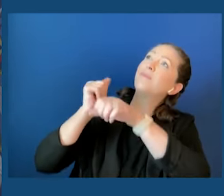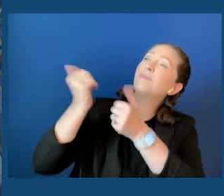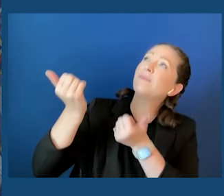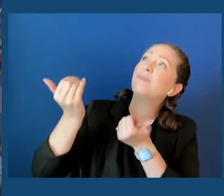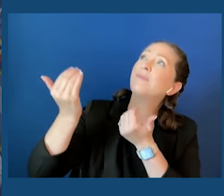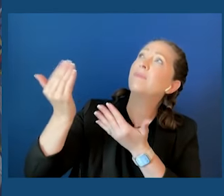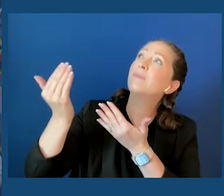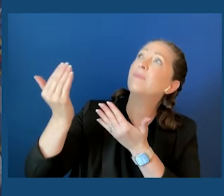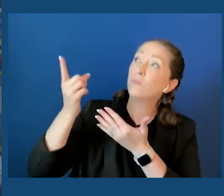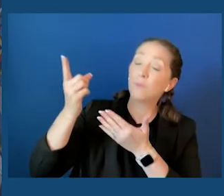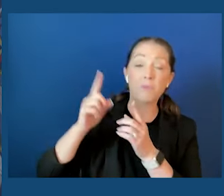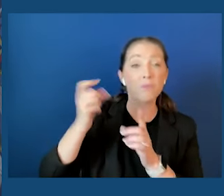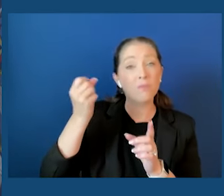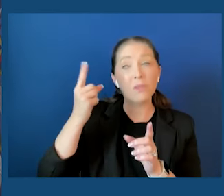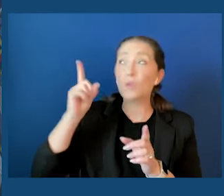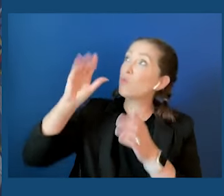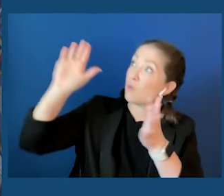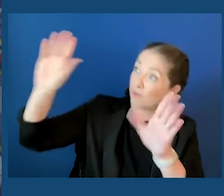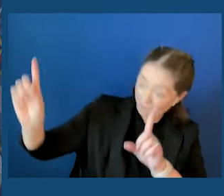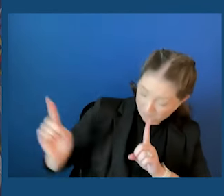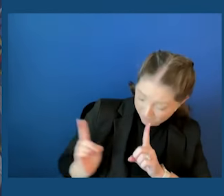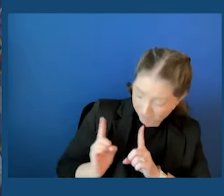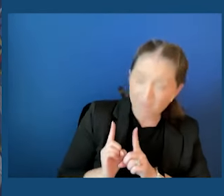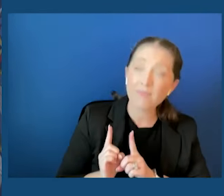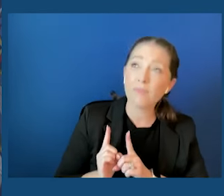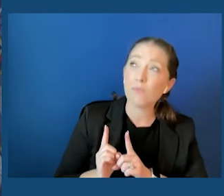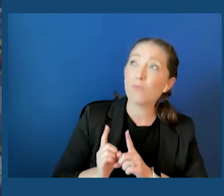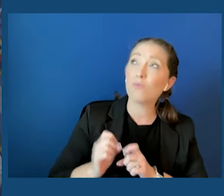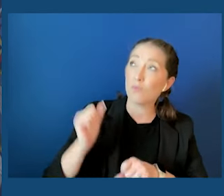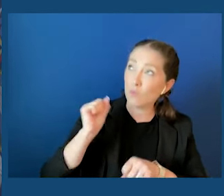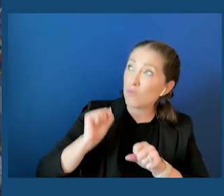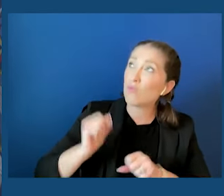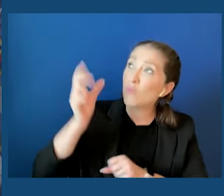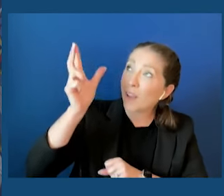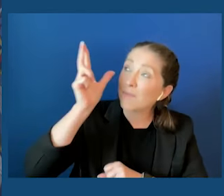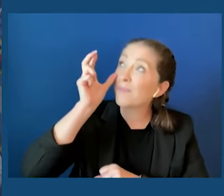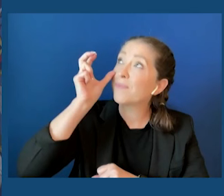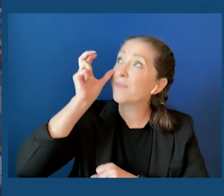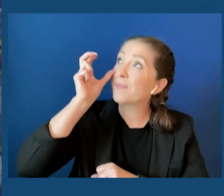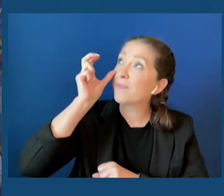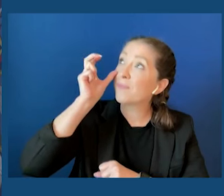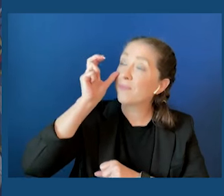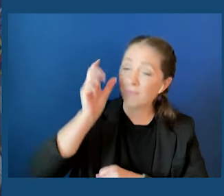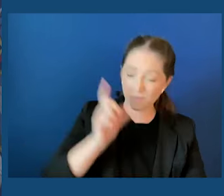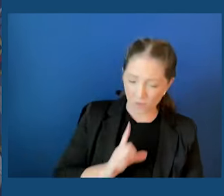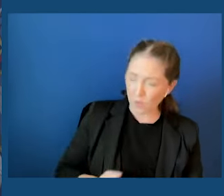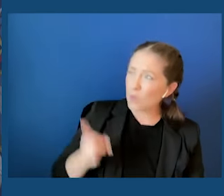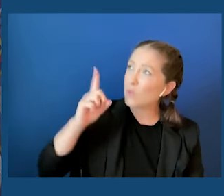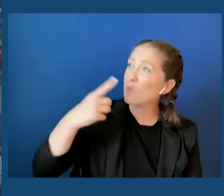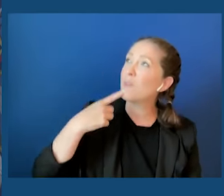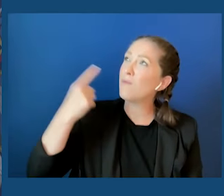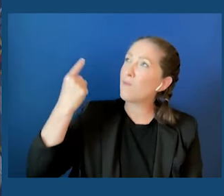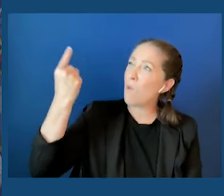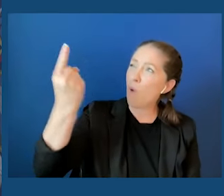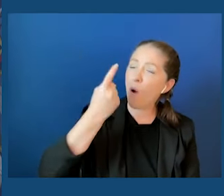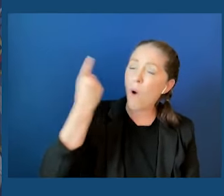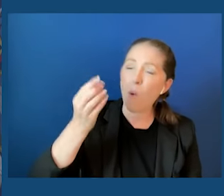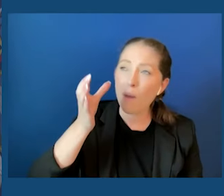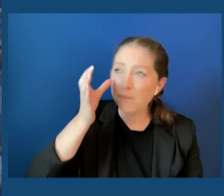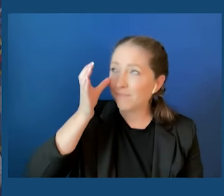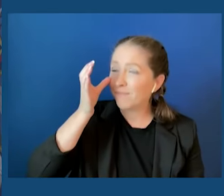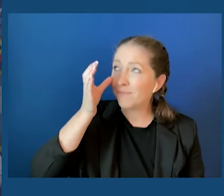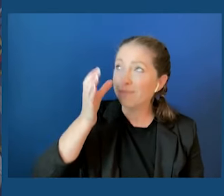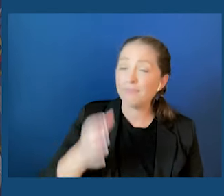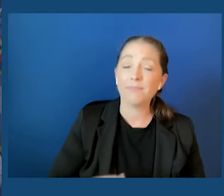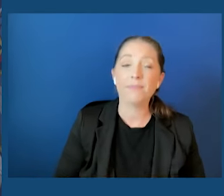near, while you can hear us, O Lord. Because, Lord, you said you will always hear us.